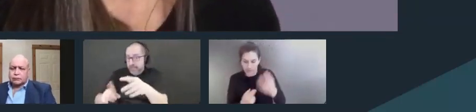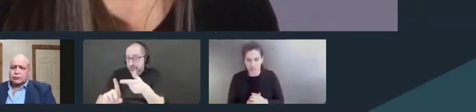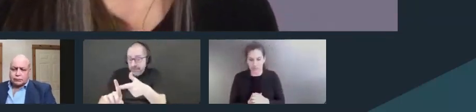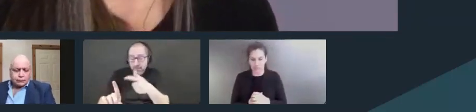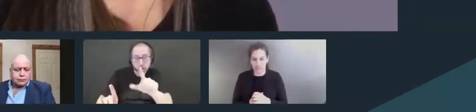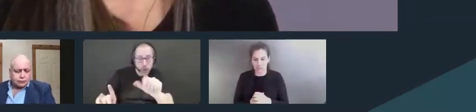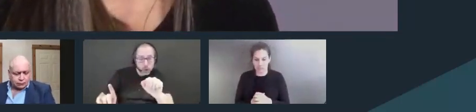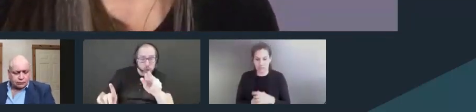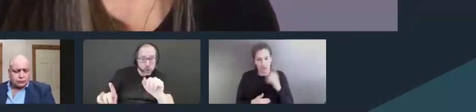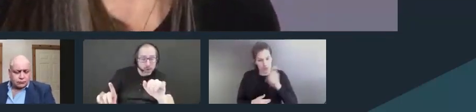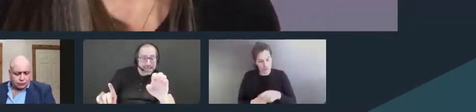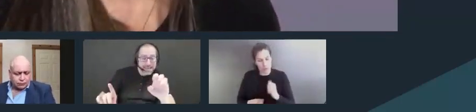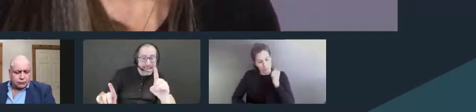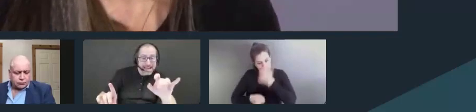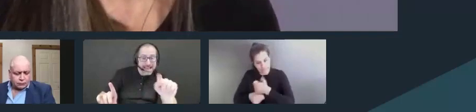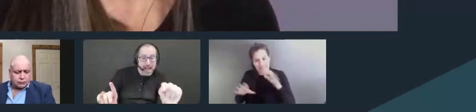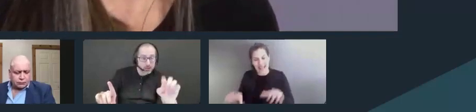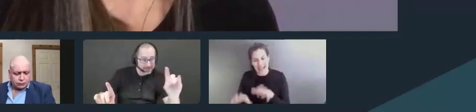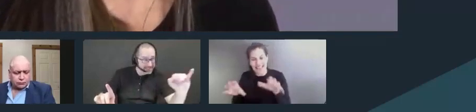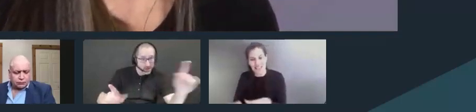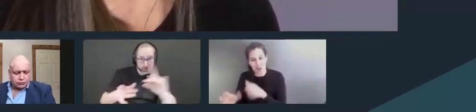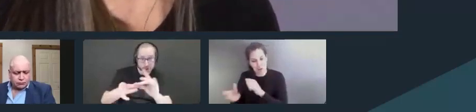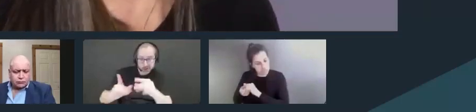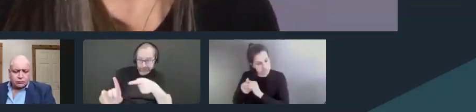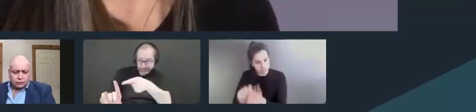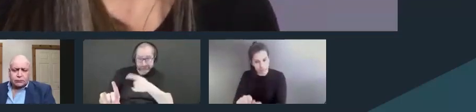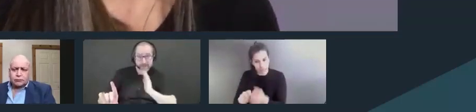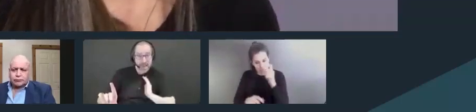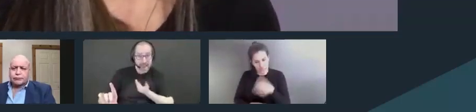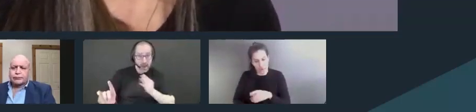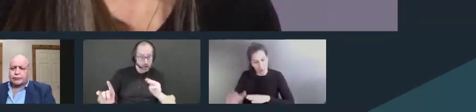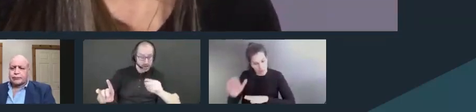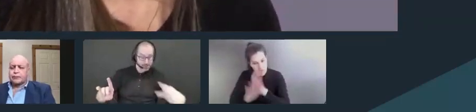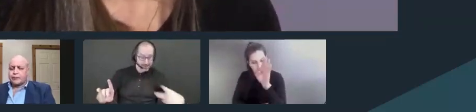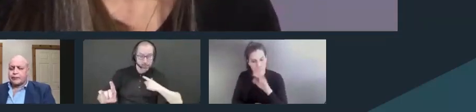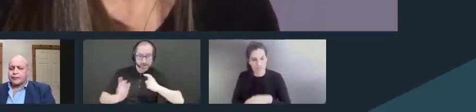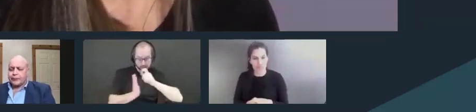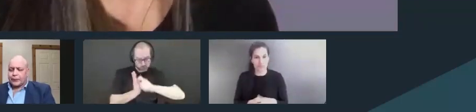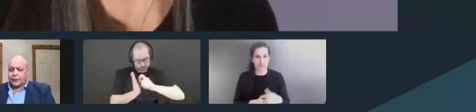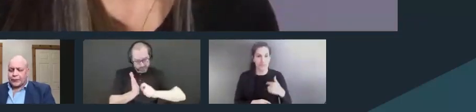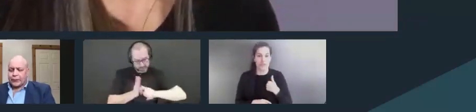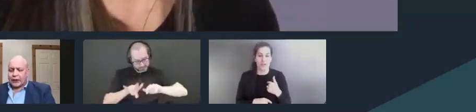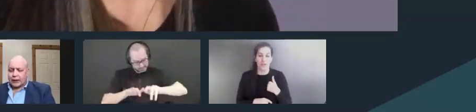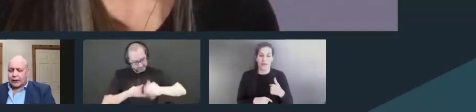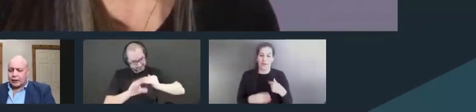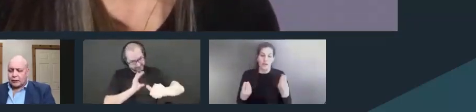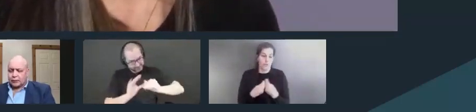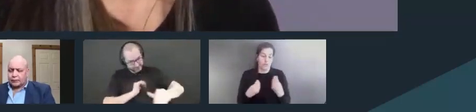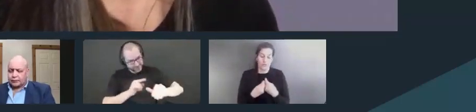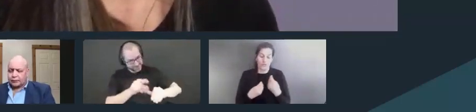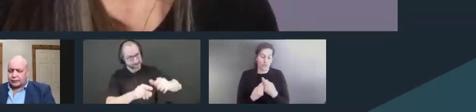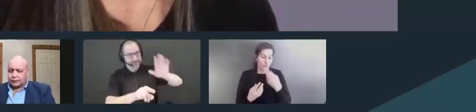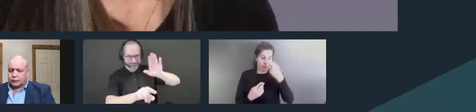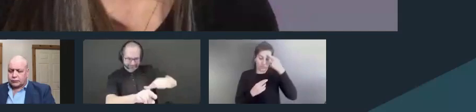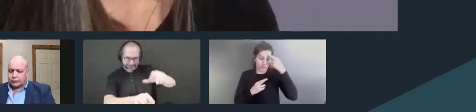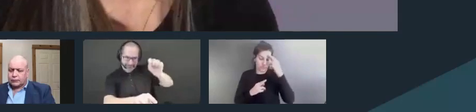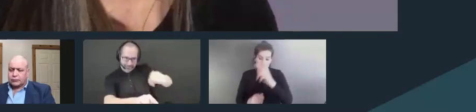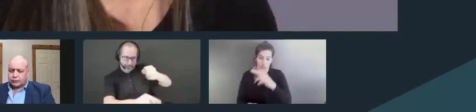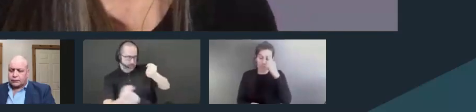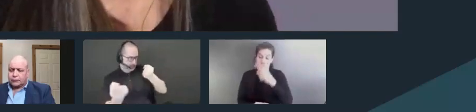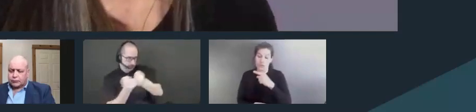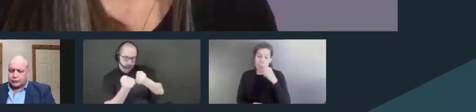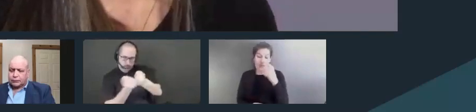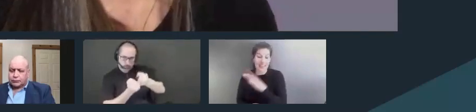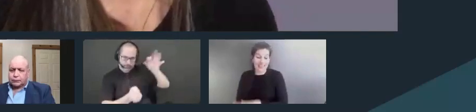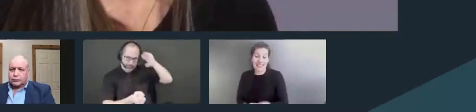that Derek talked about. We can write to our own MPs and tell them that we support federal funding for language initiatives that